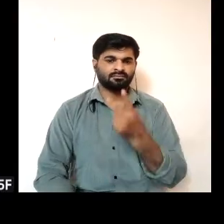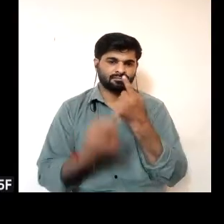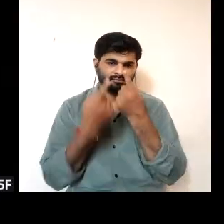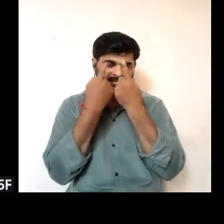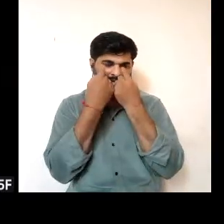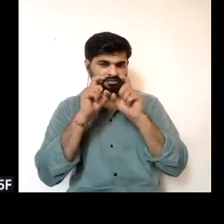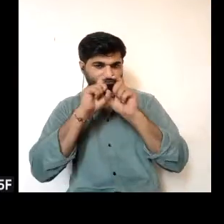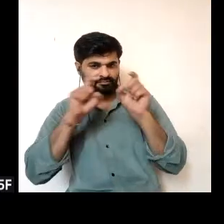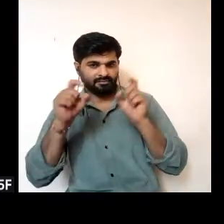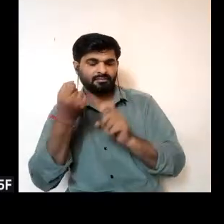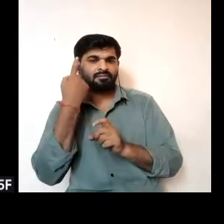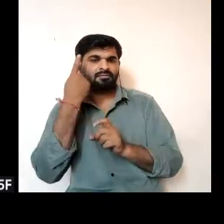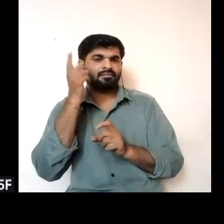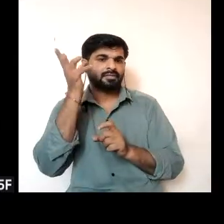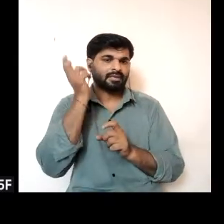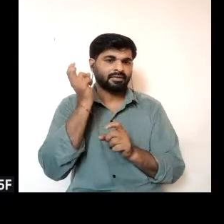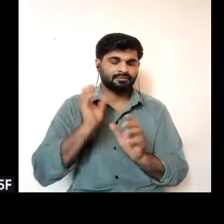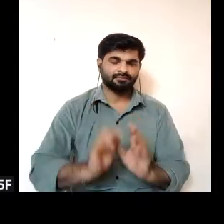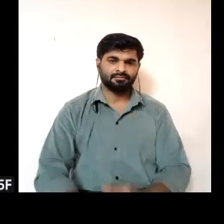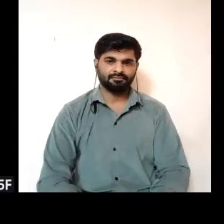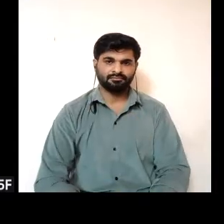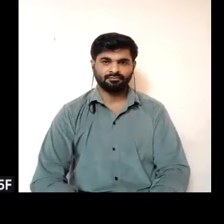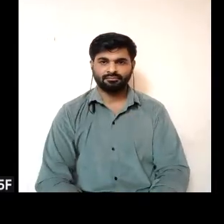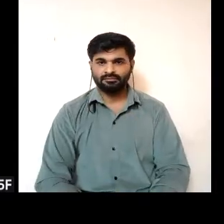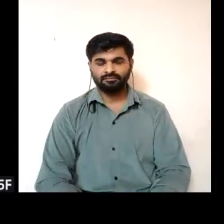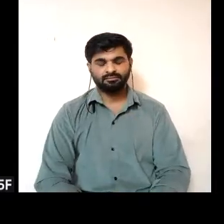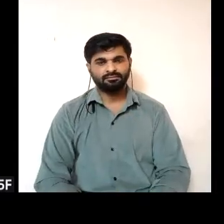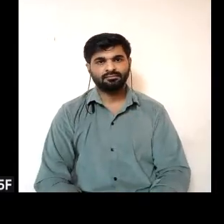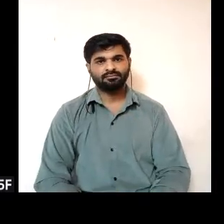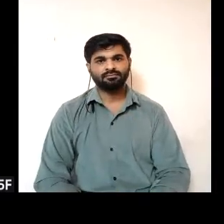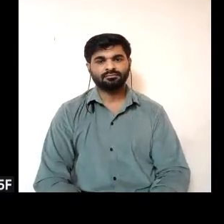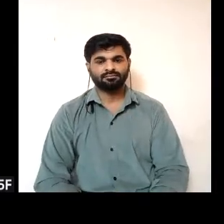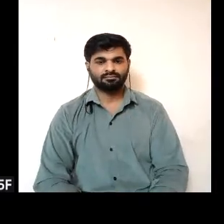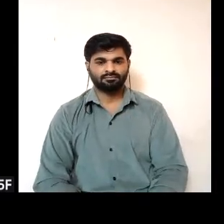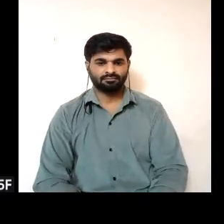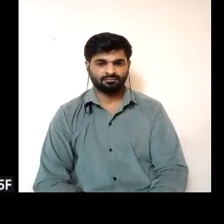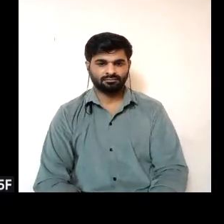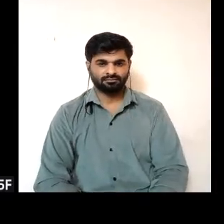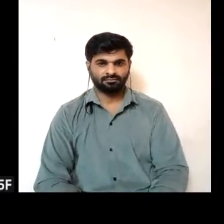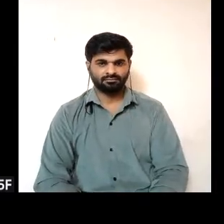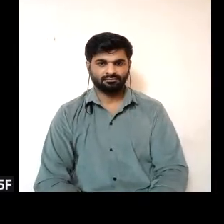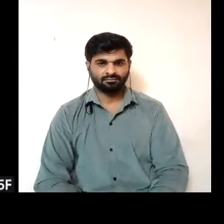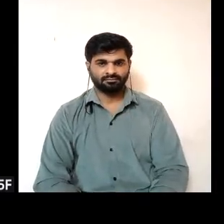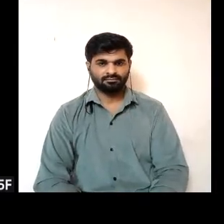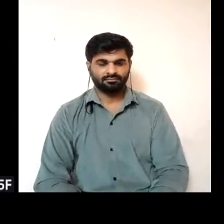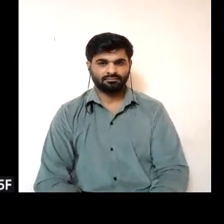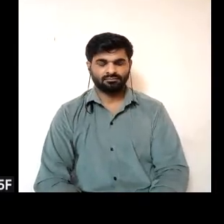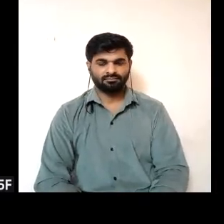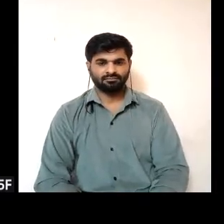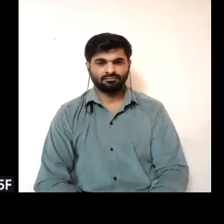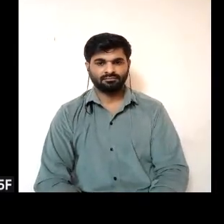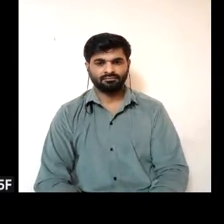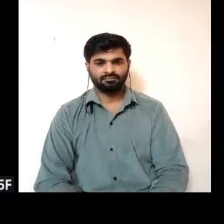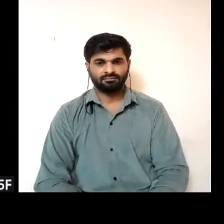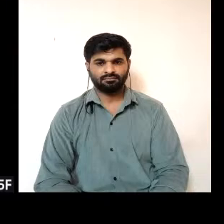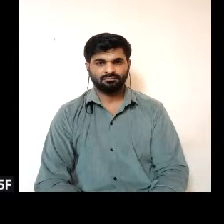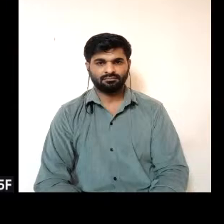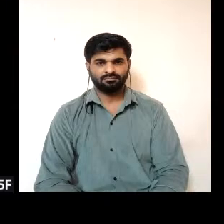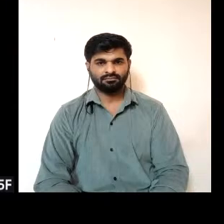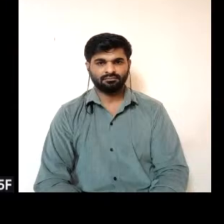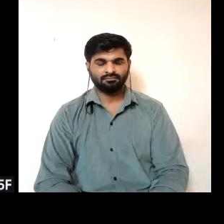hear? Okay. My sound suddenly is slowed down. Oh, Okay. you have